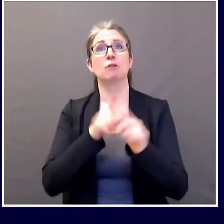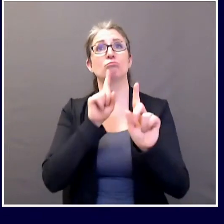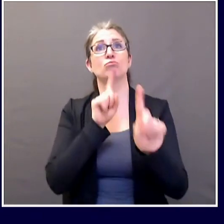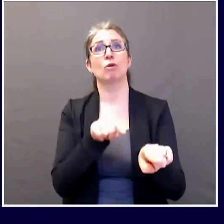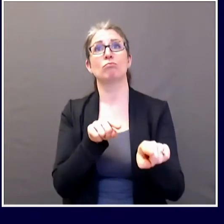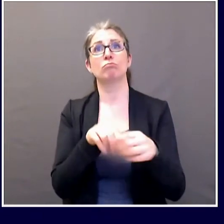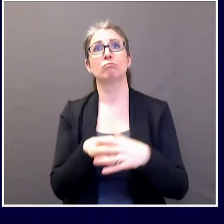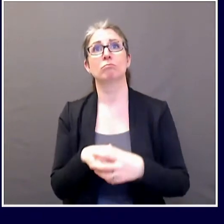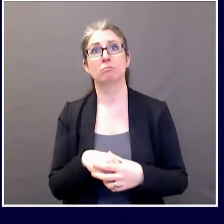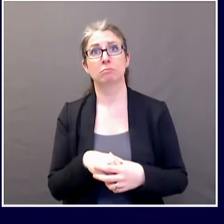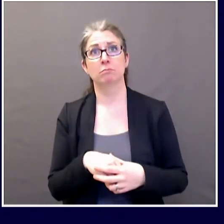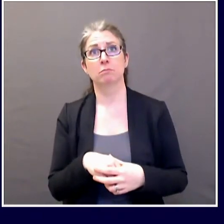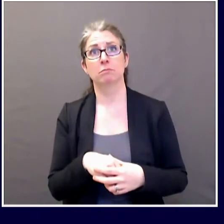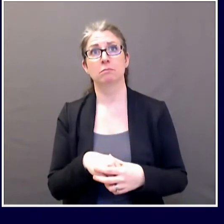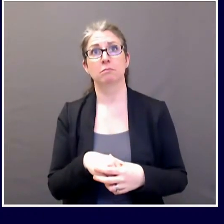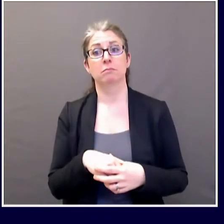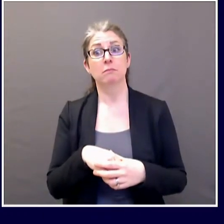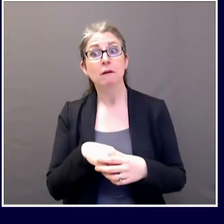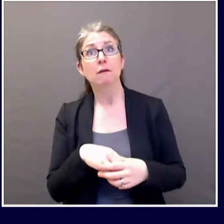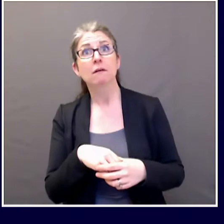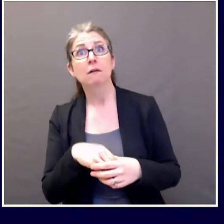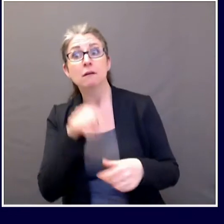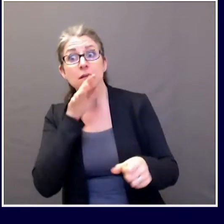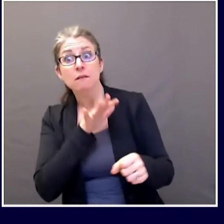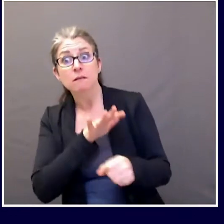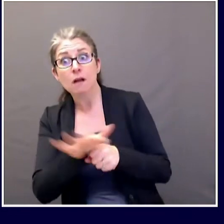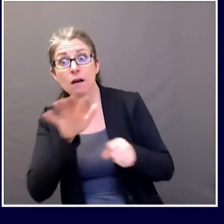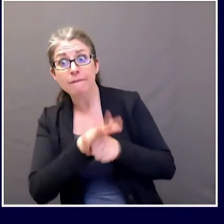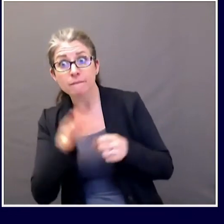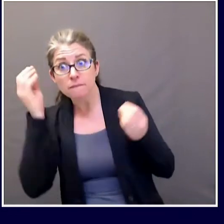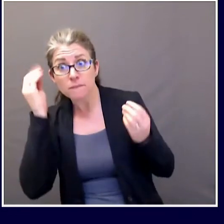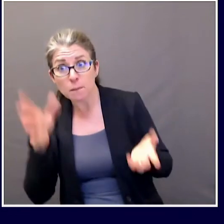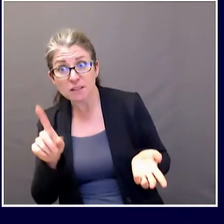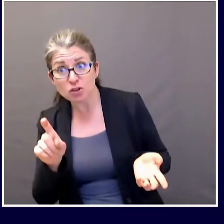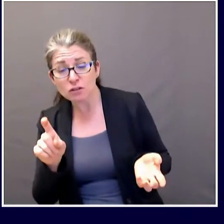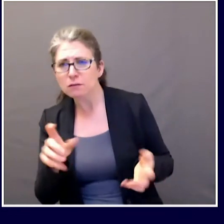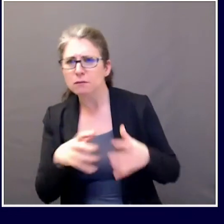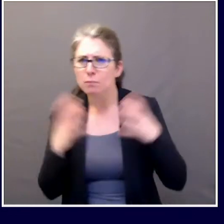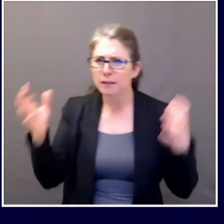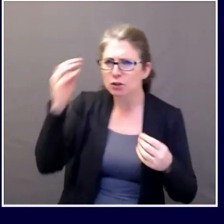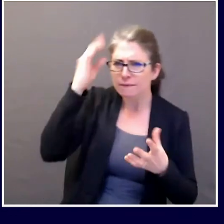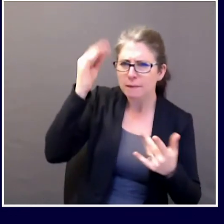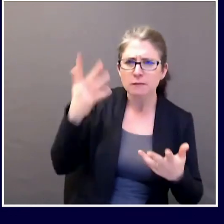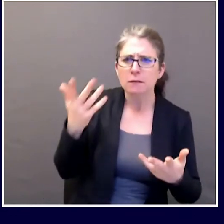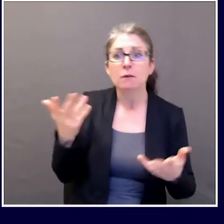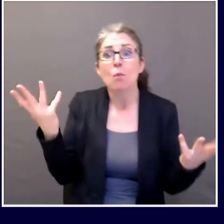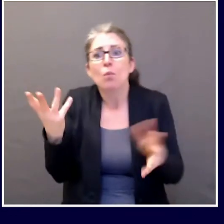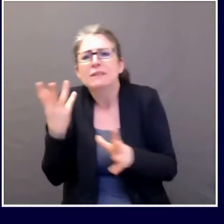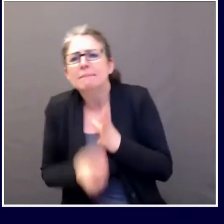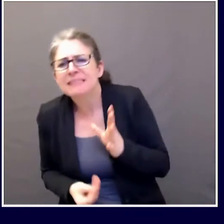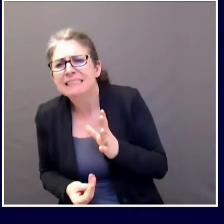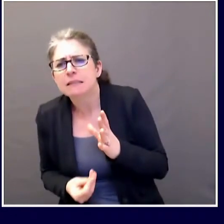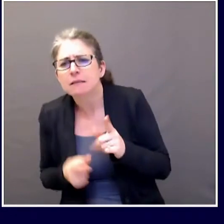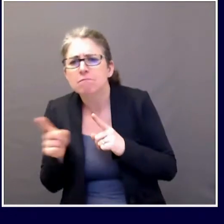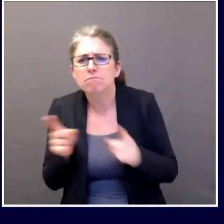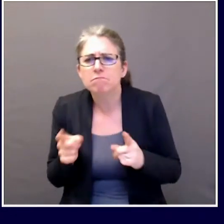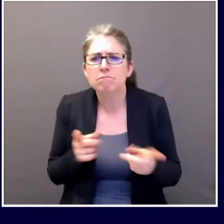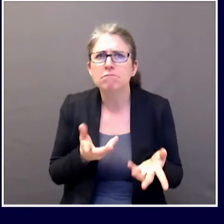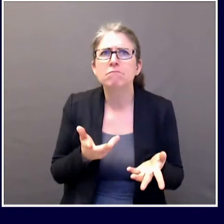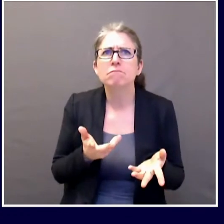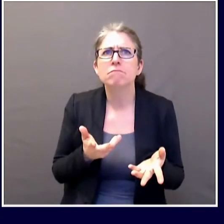or others can help them answer? One of the things about this set of vaccines in particular has been the